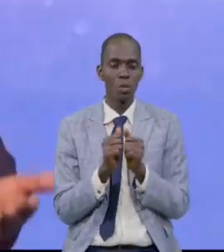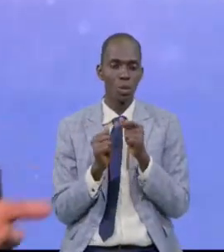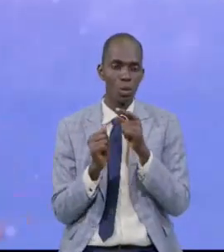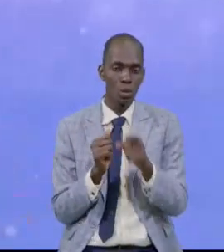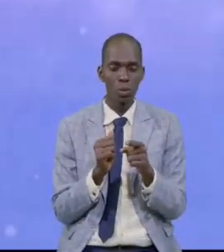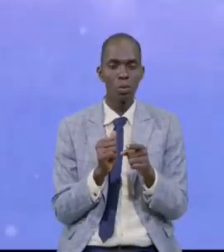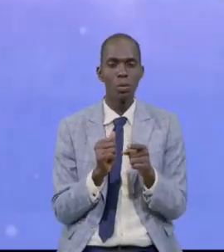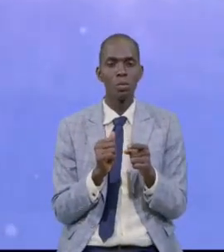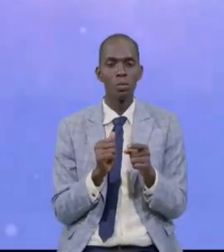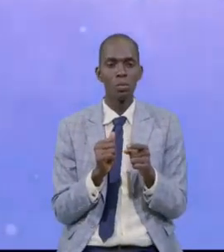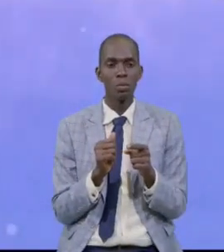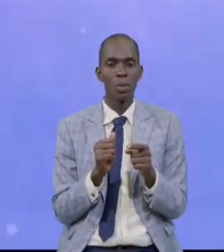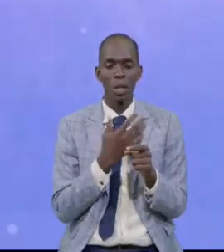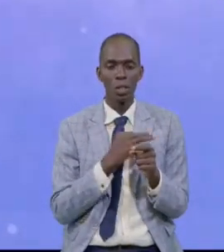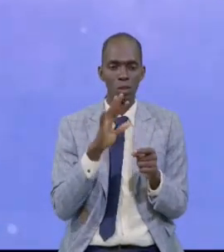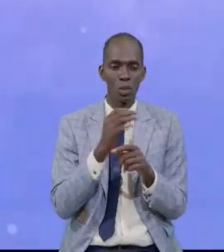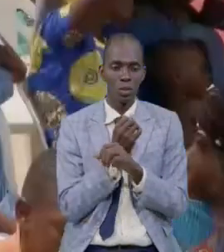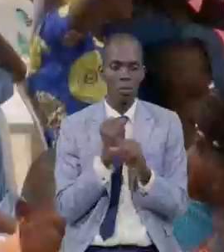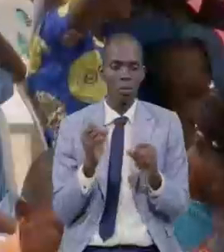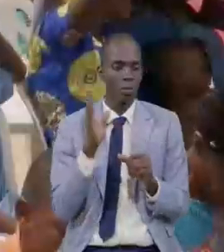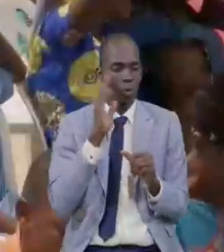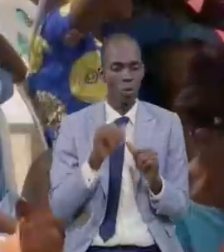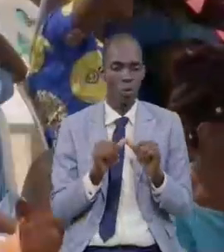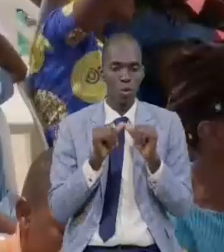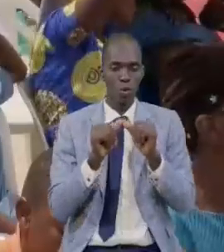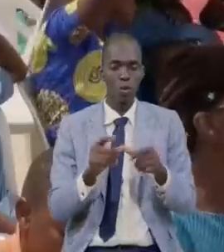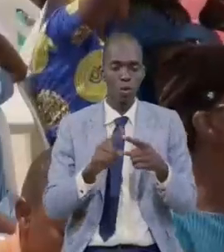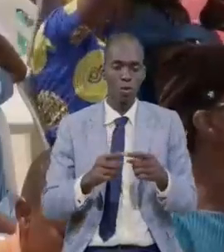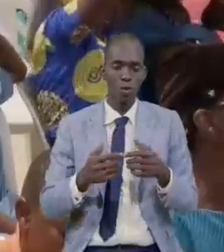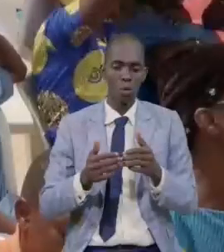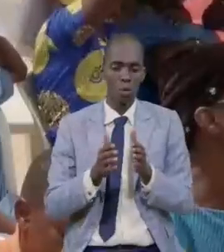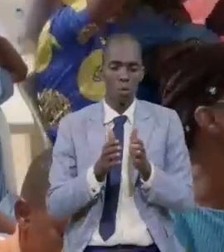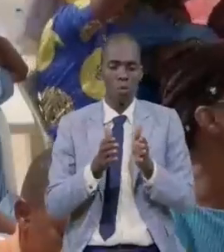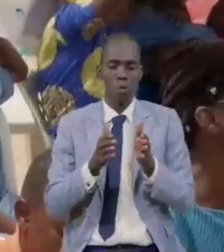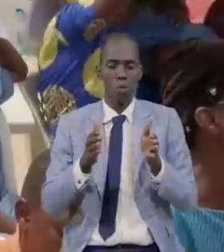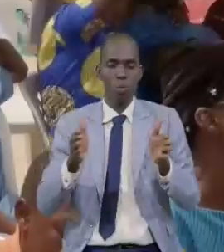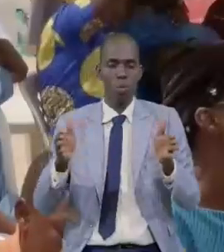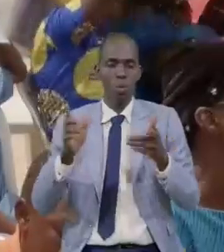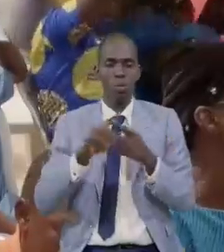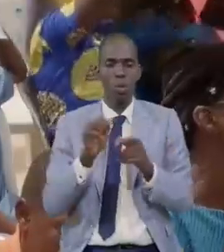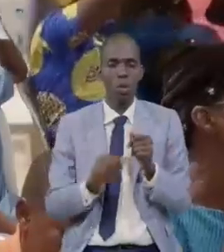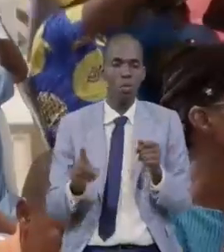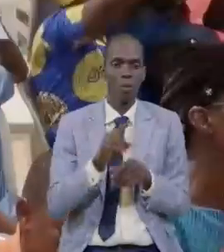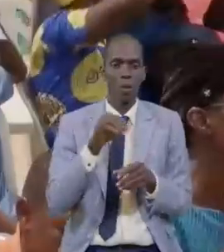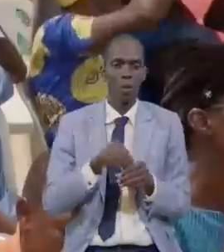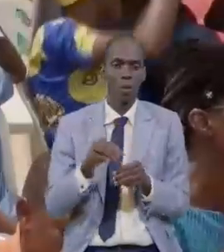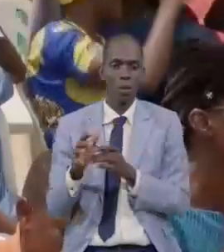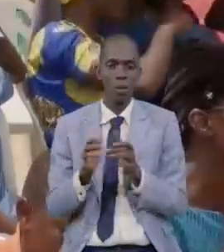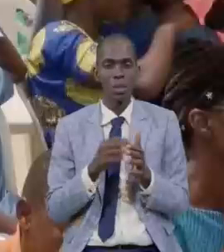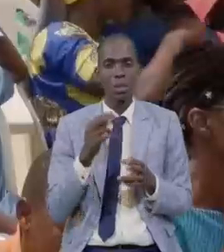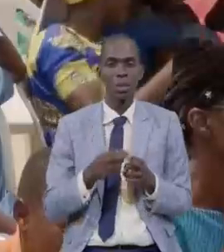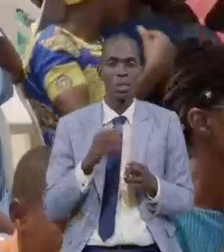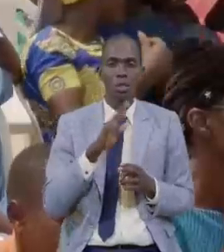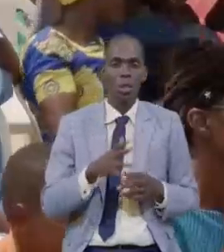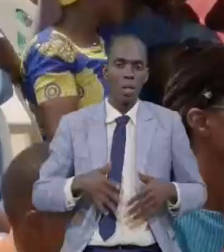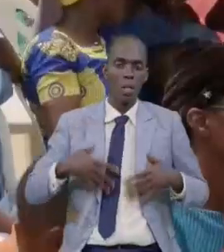extending to everybody in Jesus' name. Your life today, your life tomorrow, your